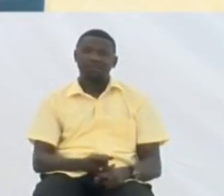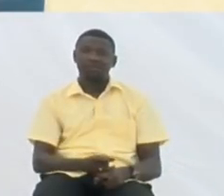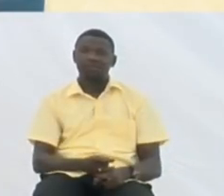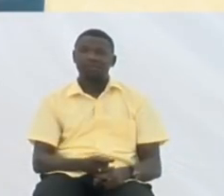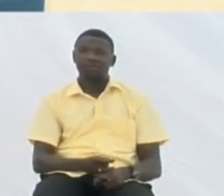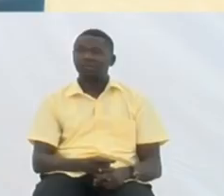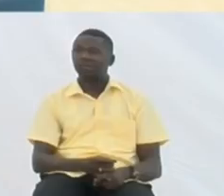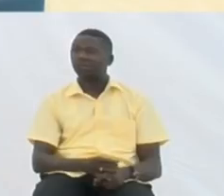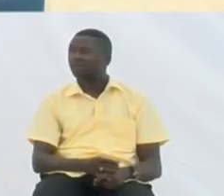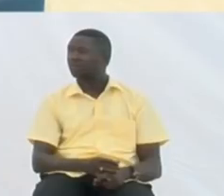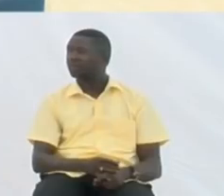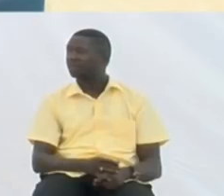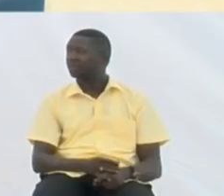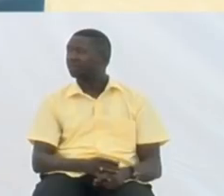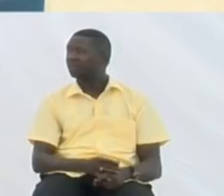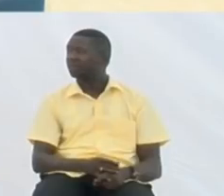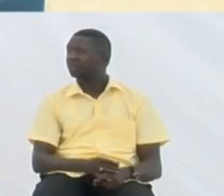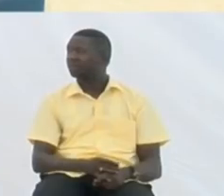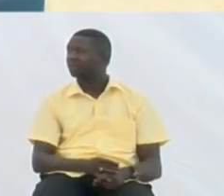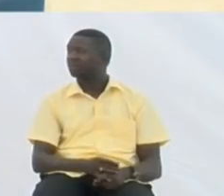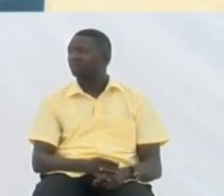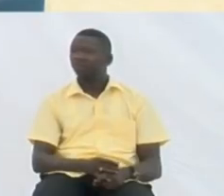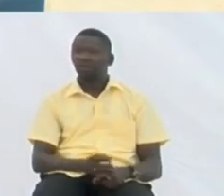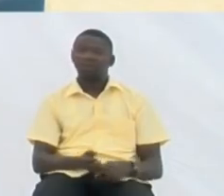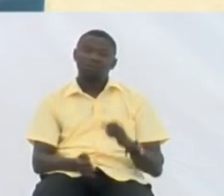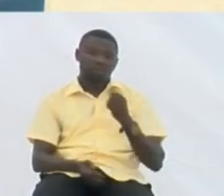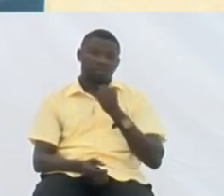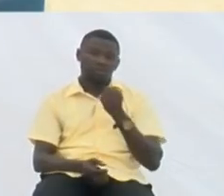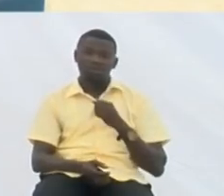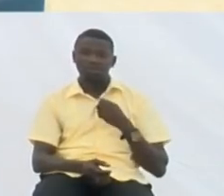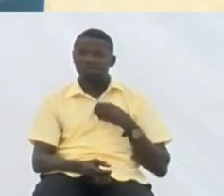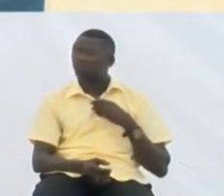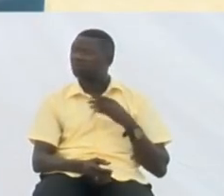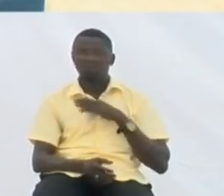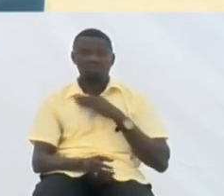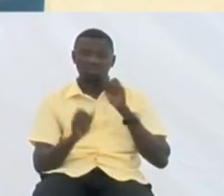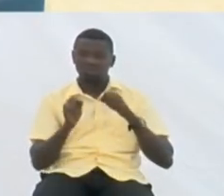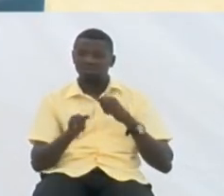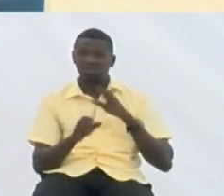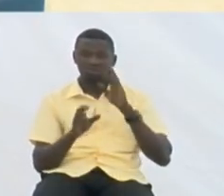Atoko imeke kuokeno. Because